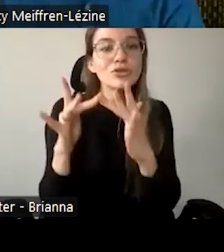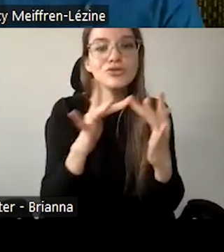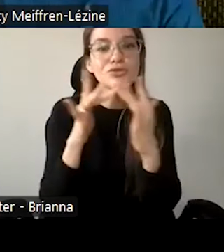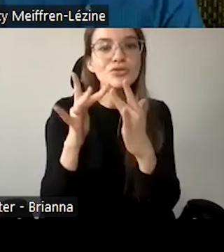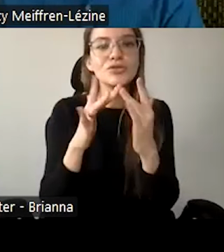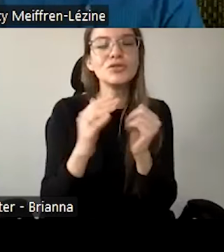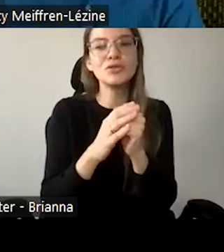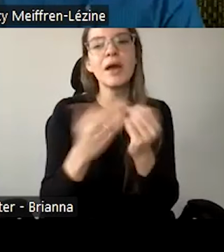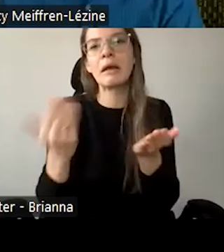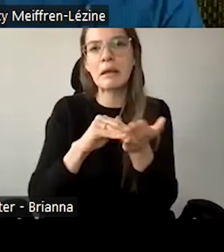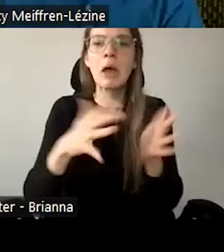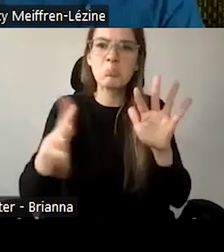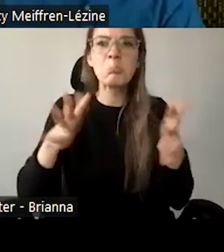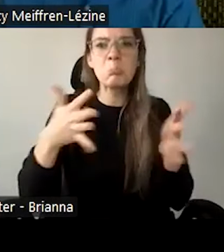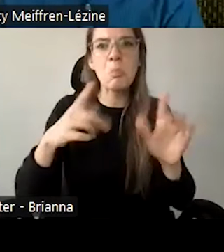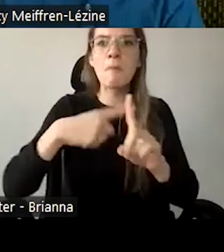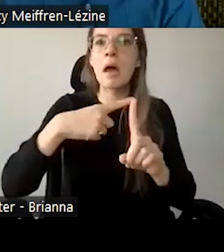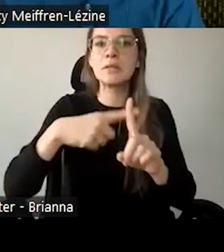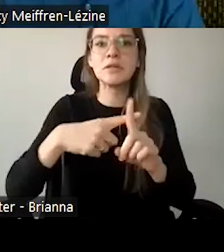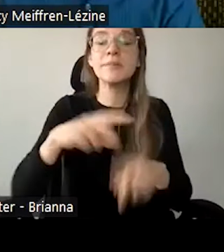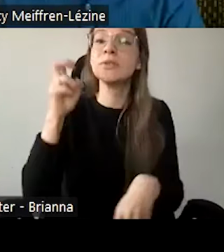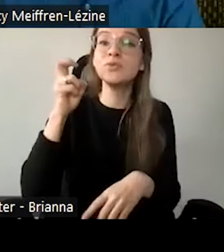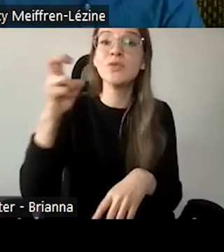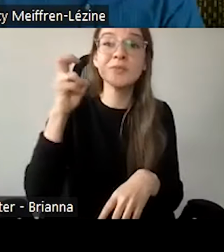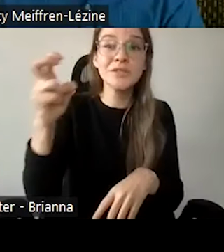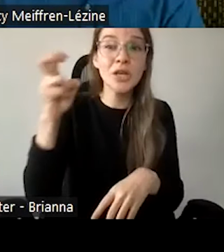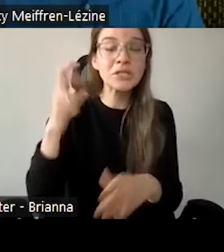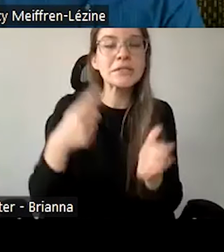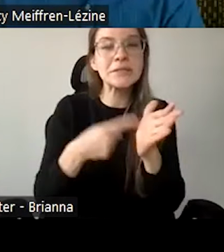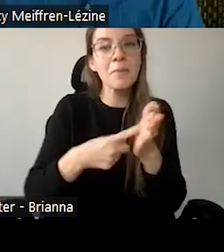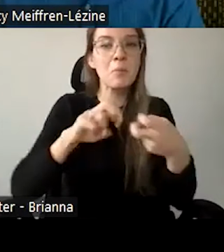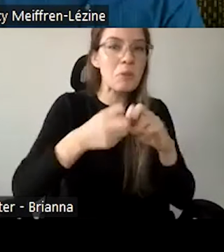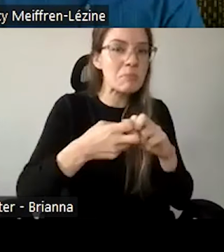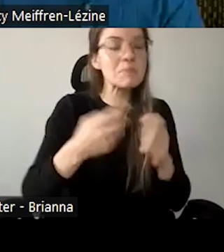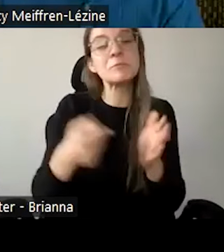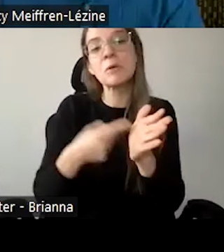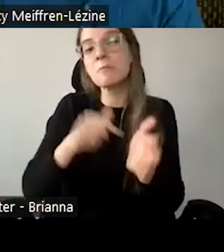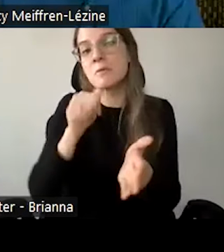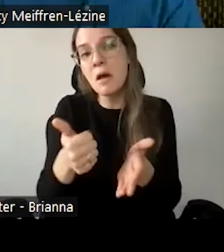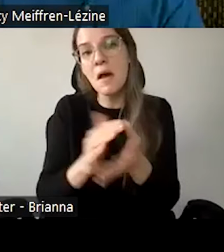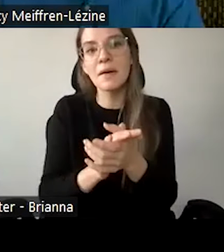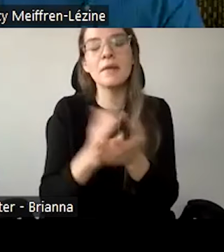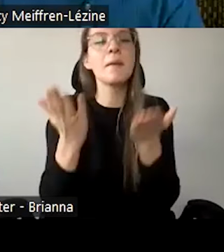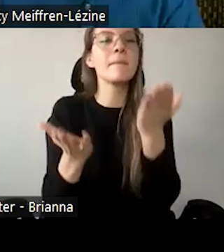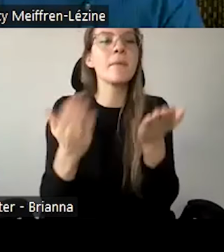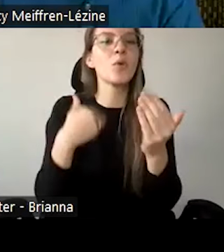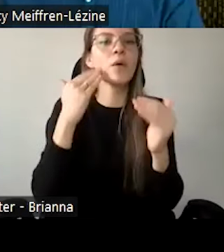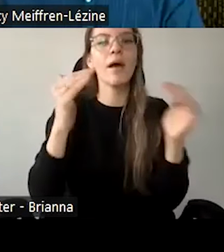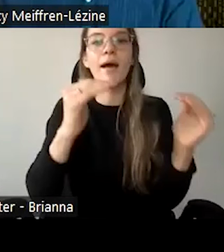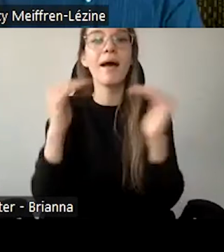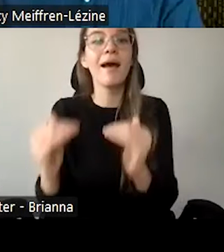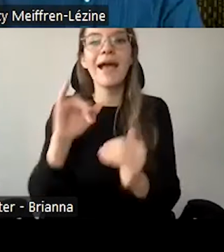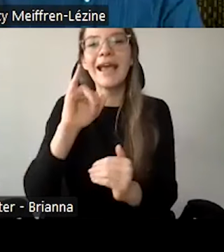again, pretty positive. Transportation, sometimes problematic, sometimes not. And then we might go to the interpersonal